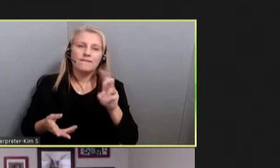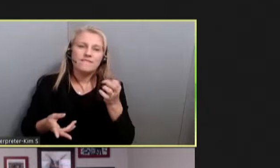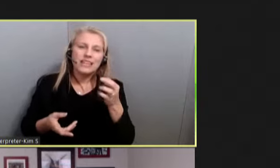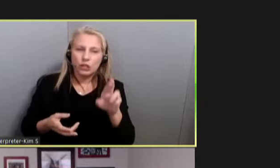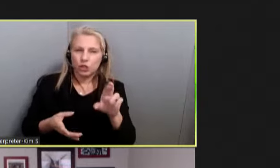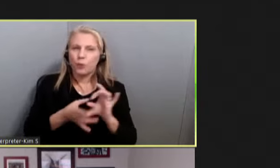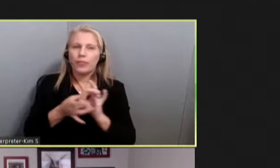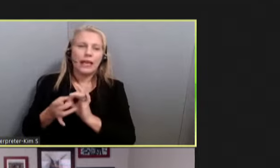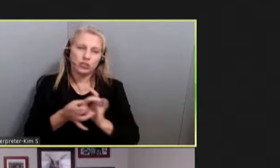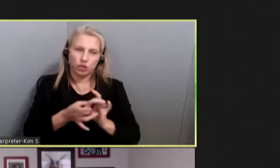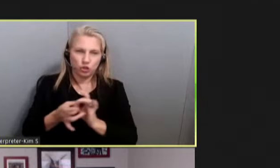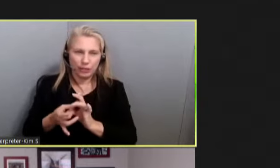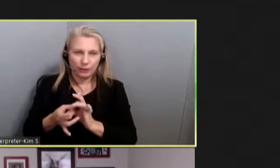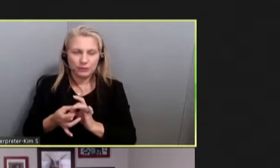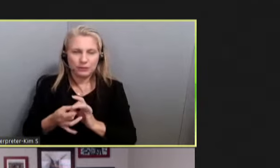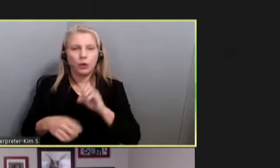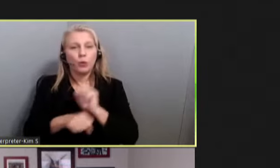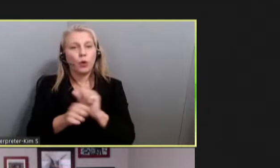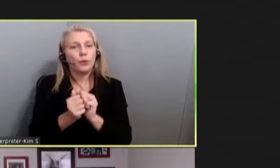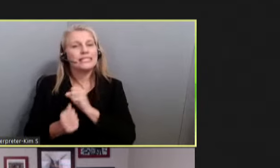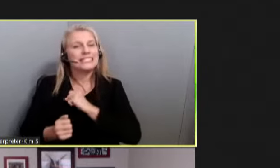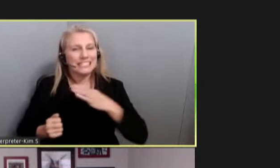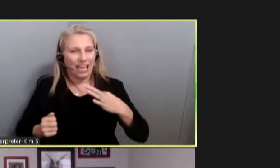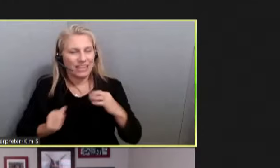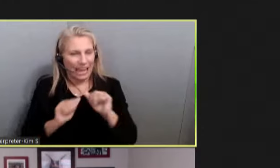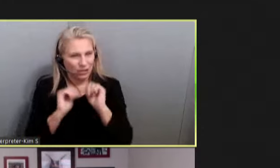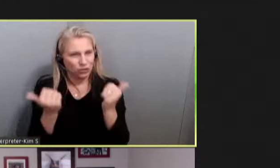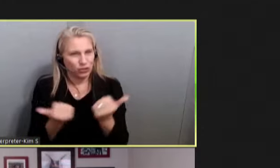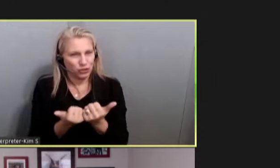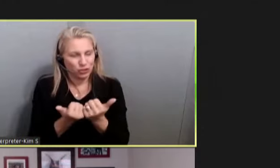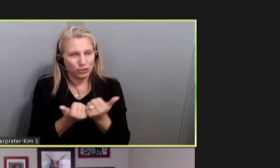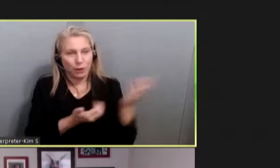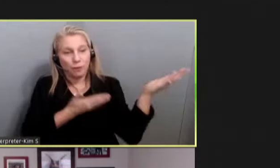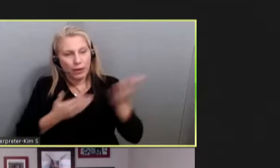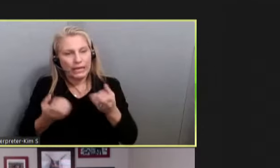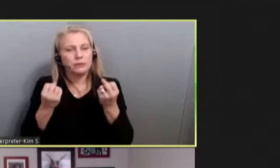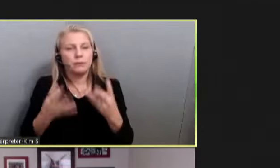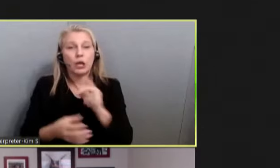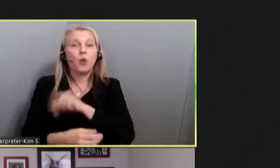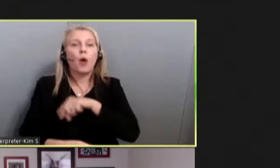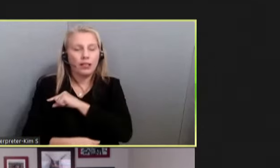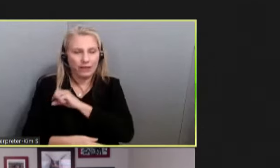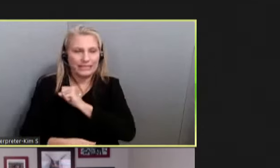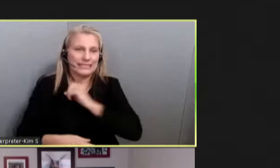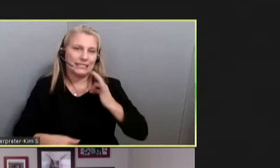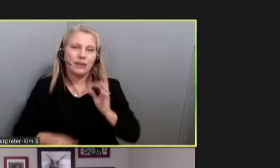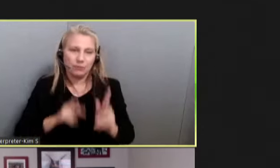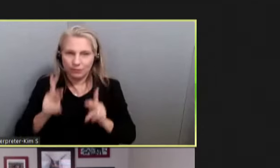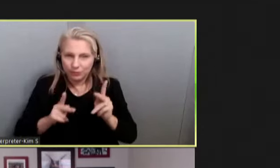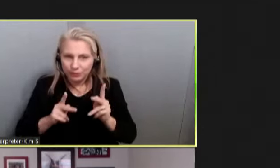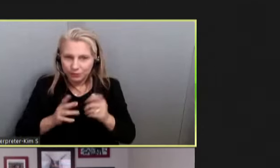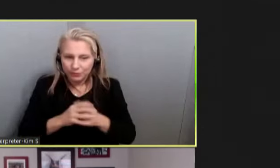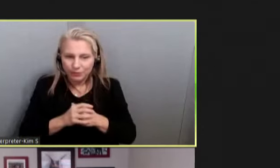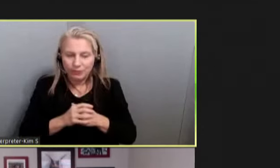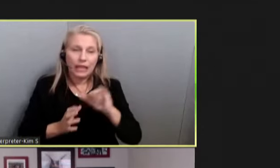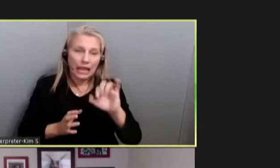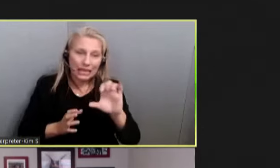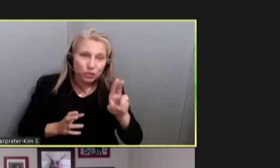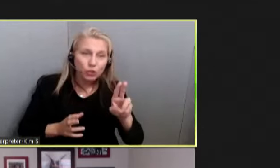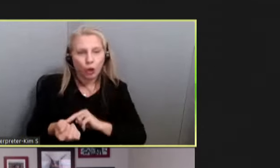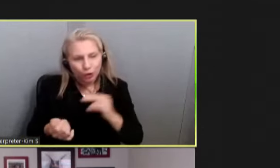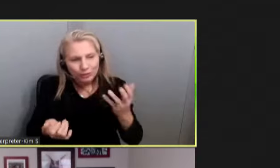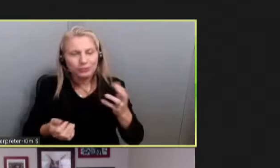relationships to work with staffing agencies to bring in as many qualified staff members, as you said, ICU